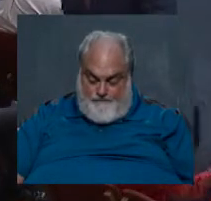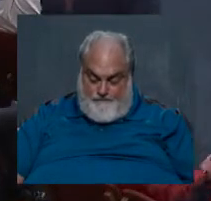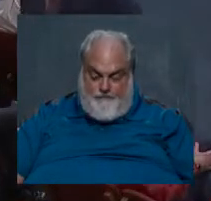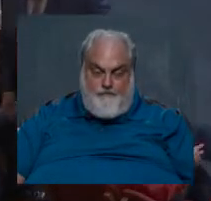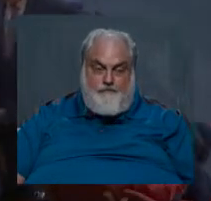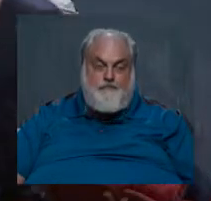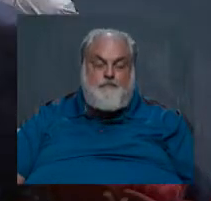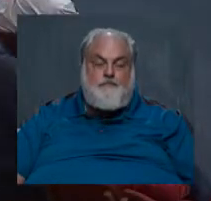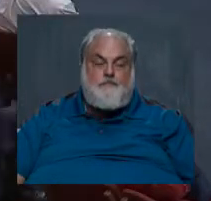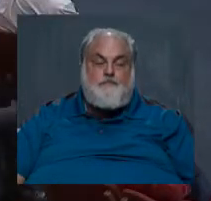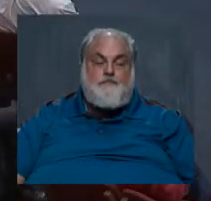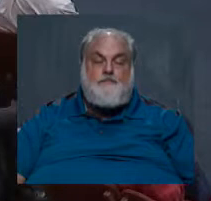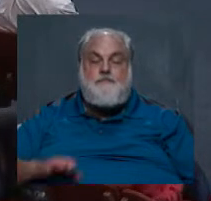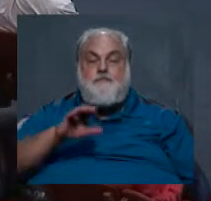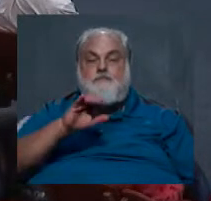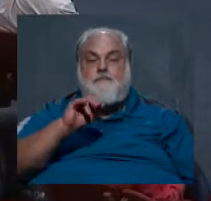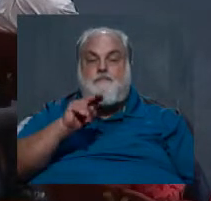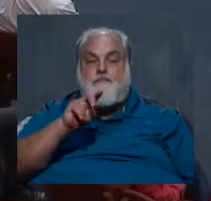Mindy Morrell.